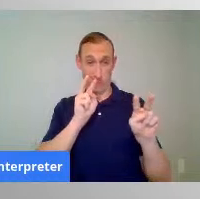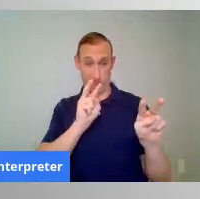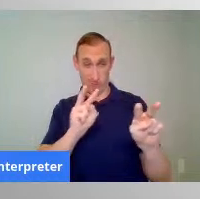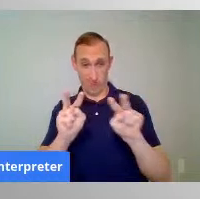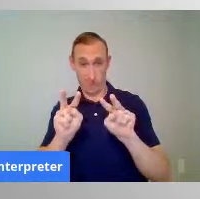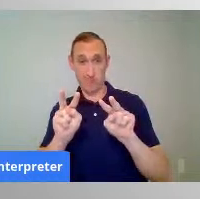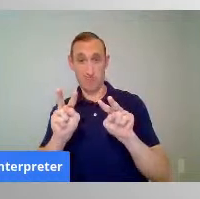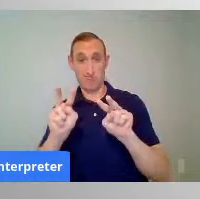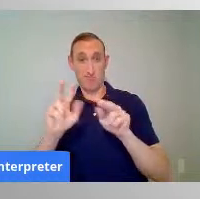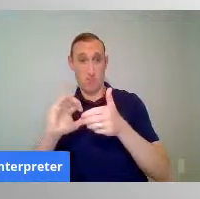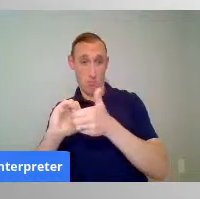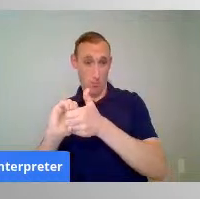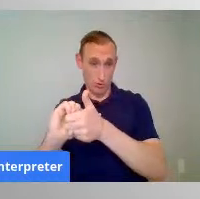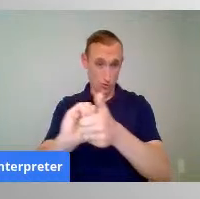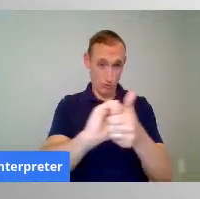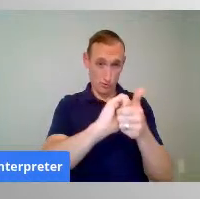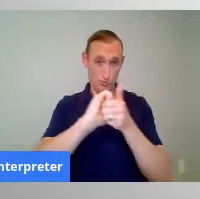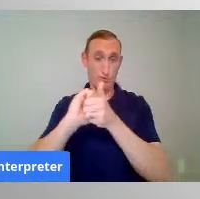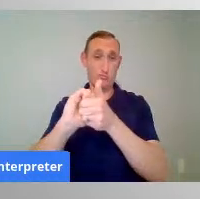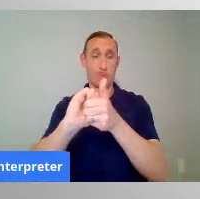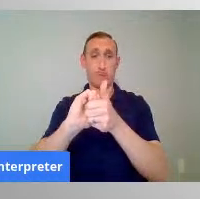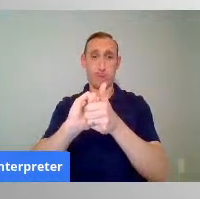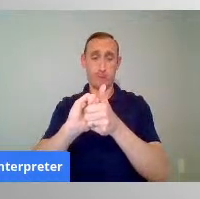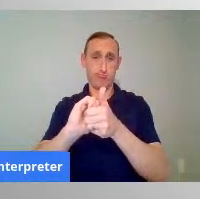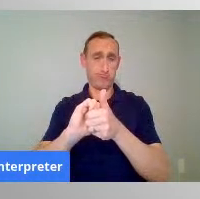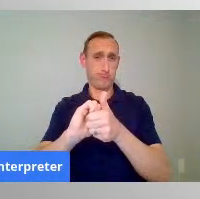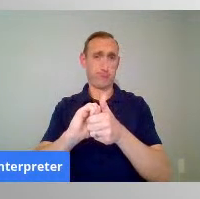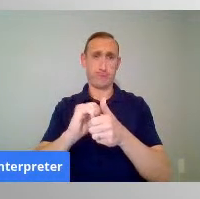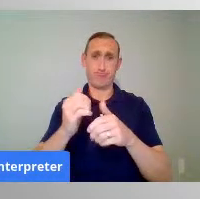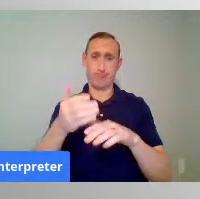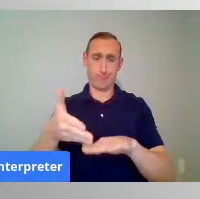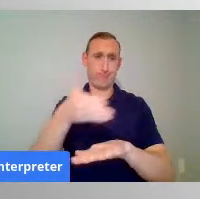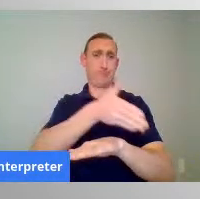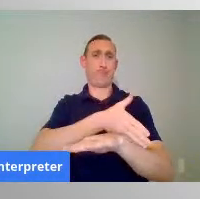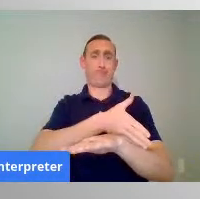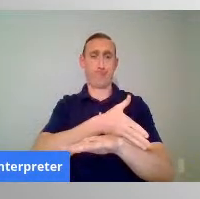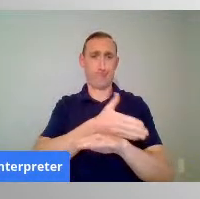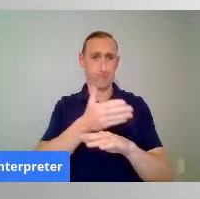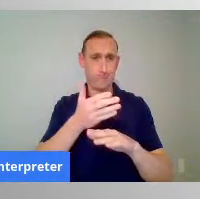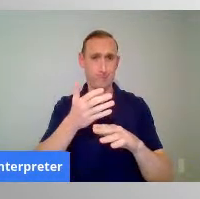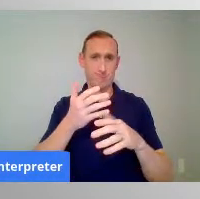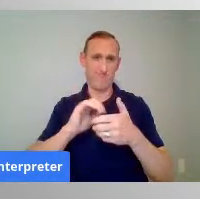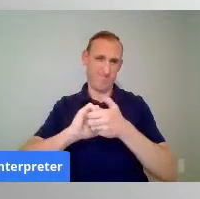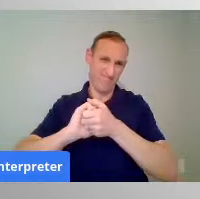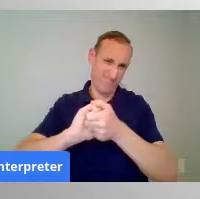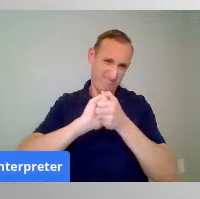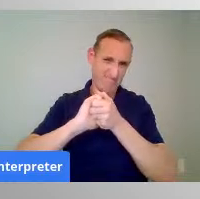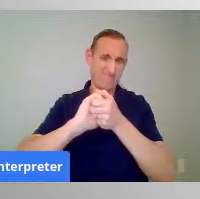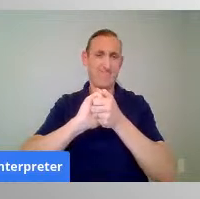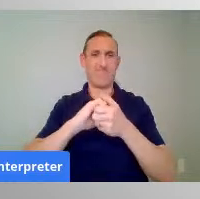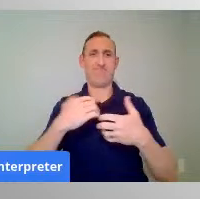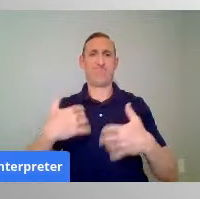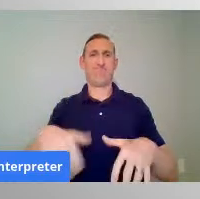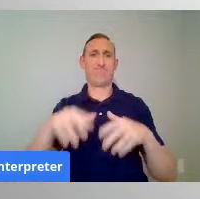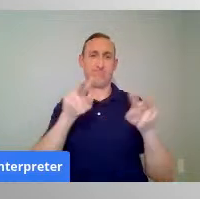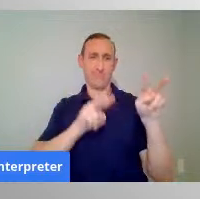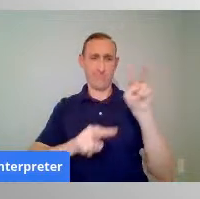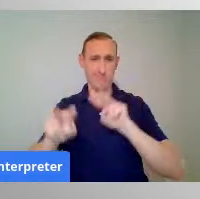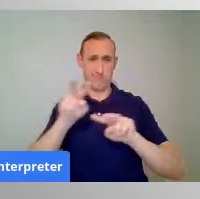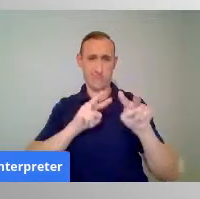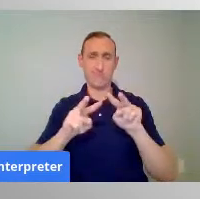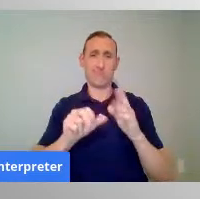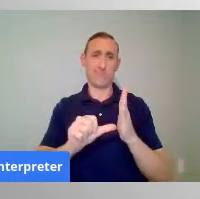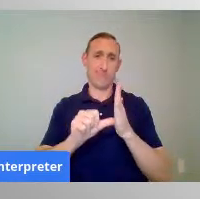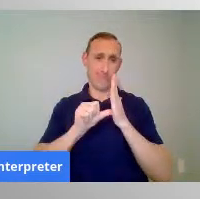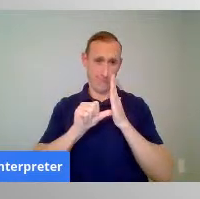has grown successfully over the years. And also all the many ways that we jointly serve the